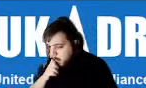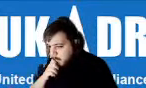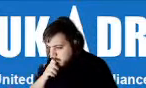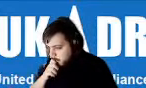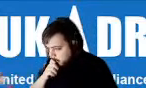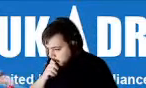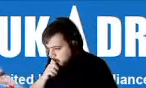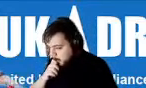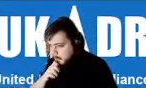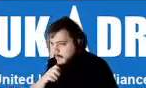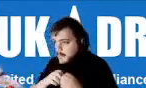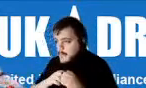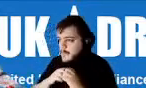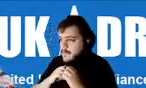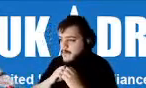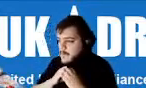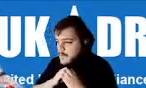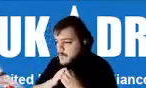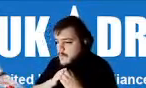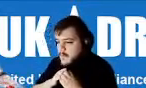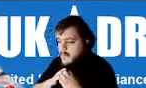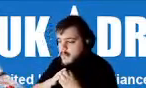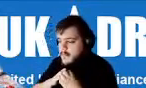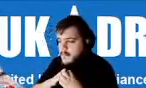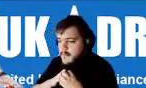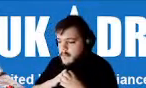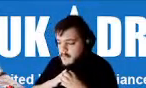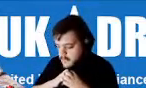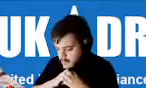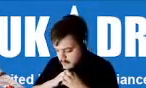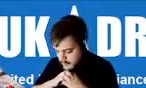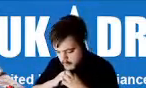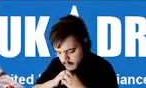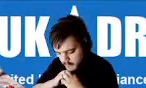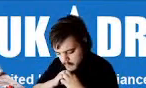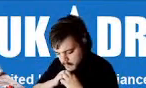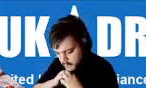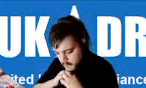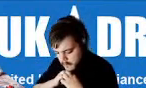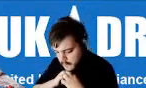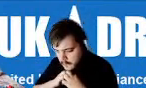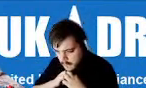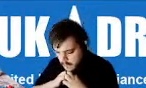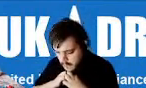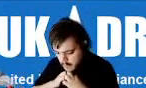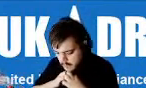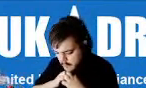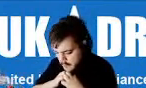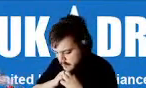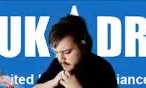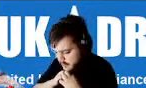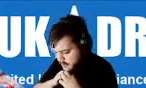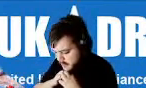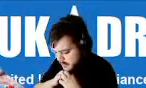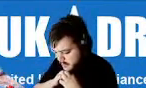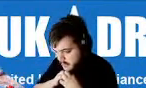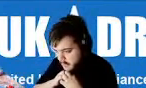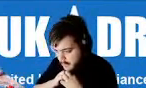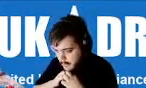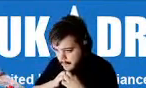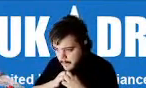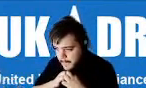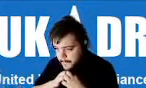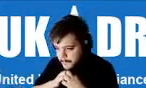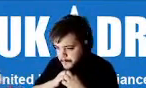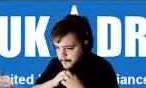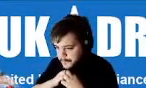really build those relationships. There's a huge amount of information about UKADR on the website here, and I would